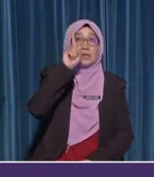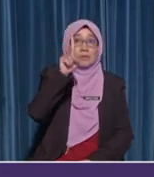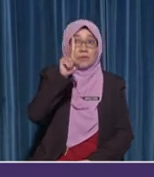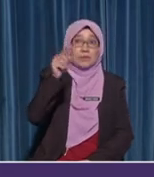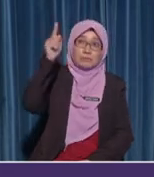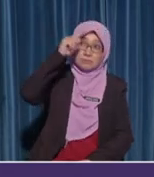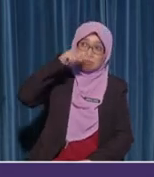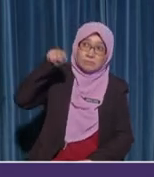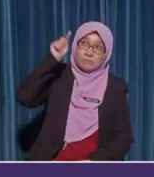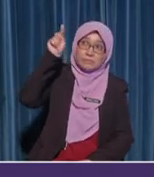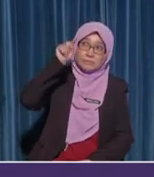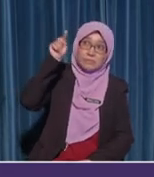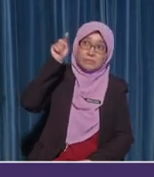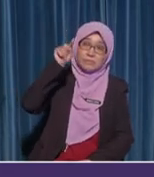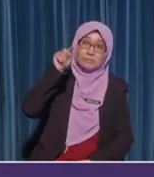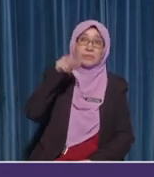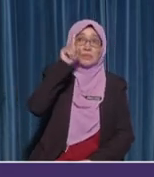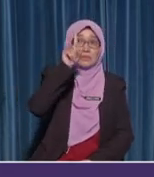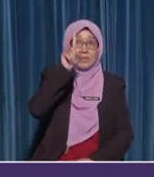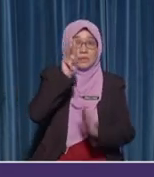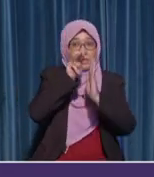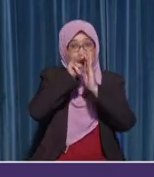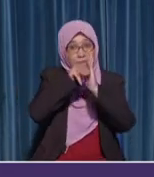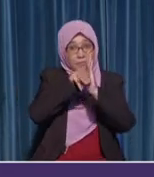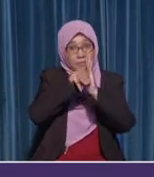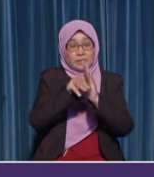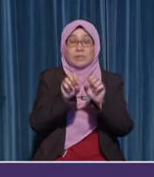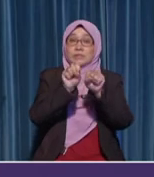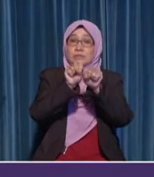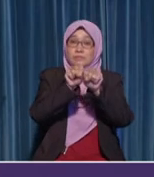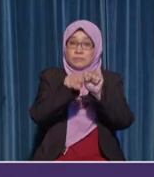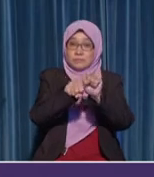Therefore, 5 graduations mean